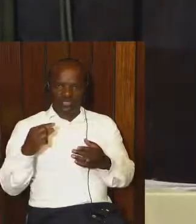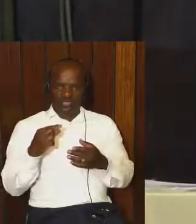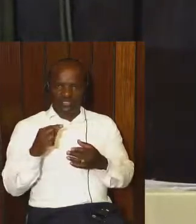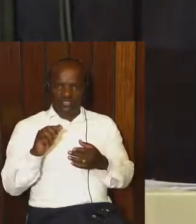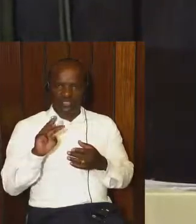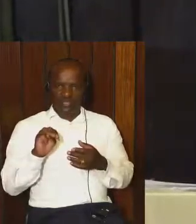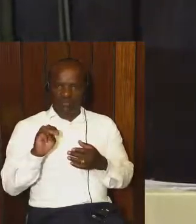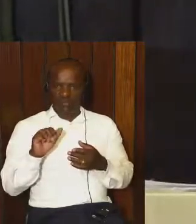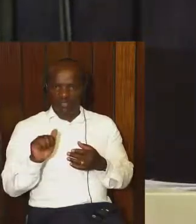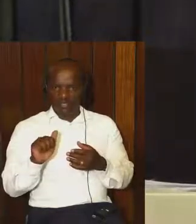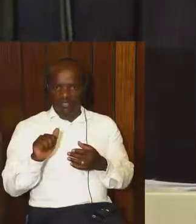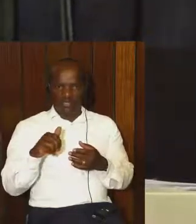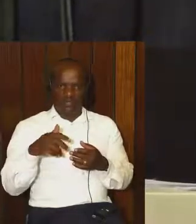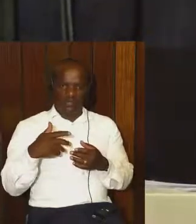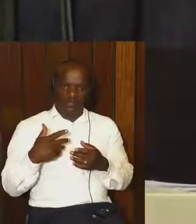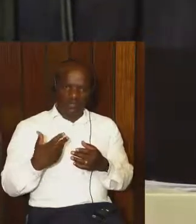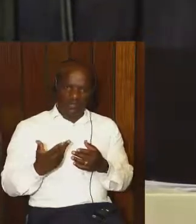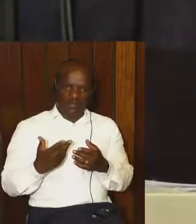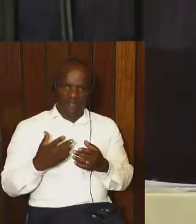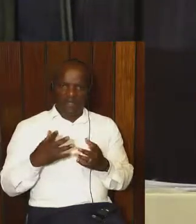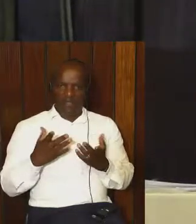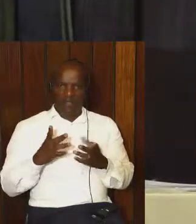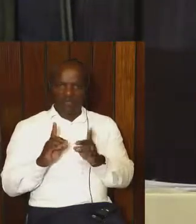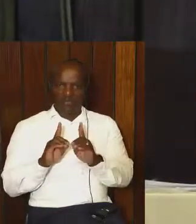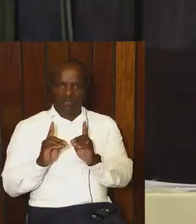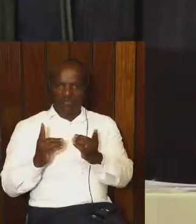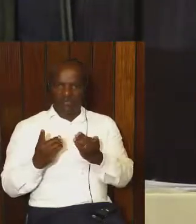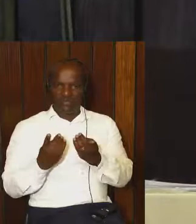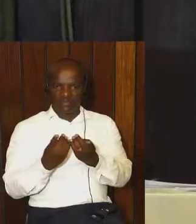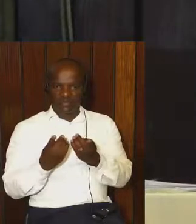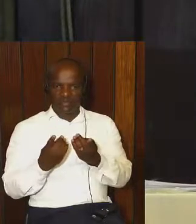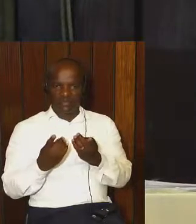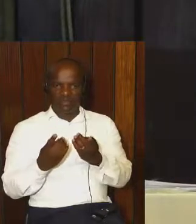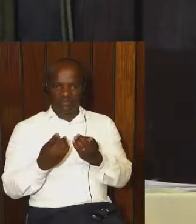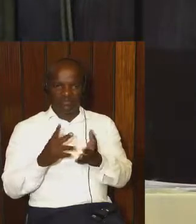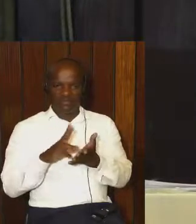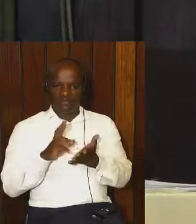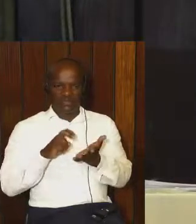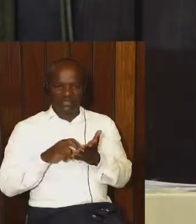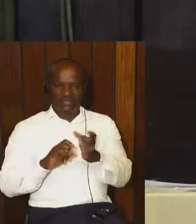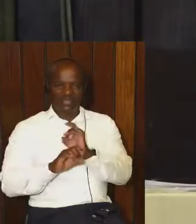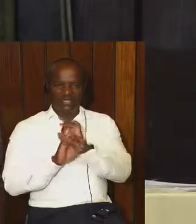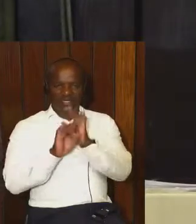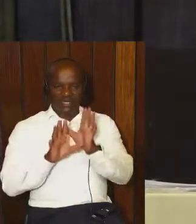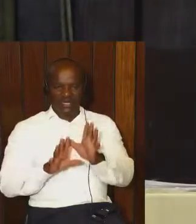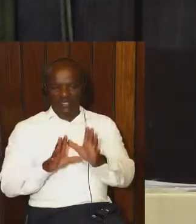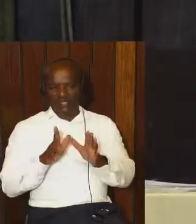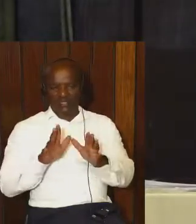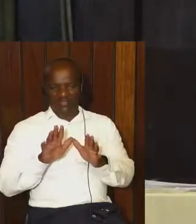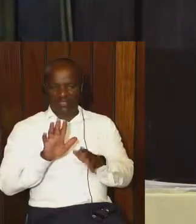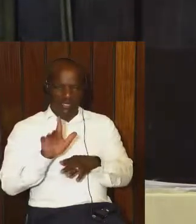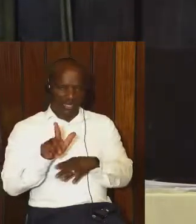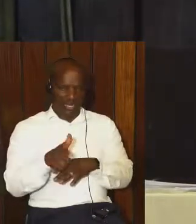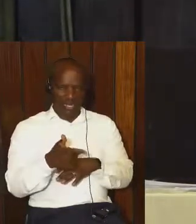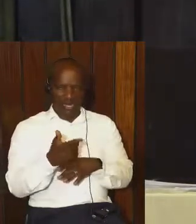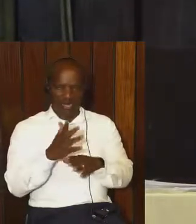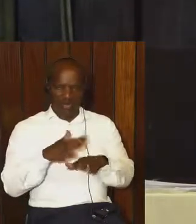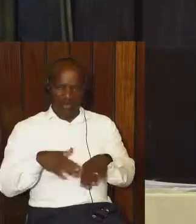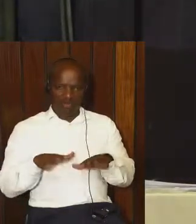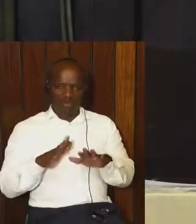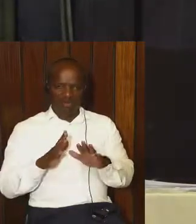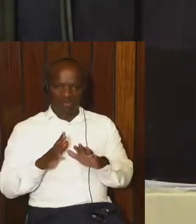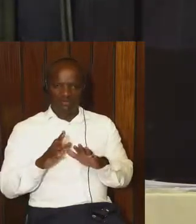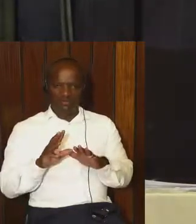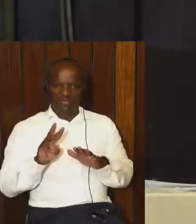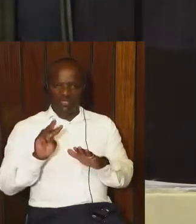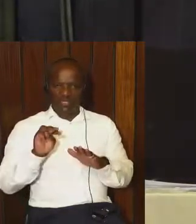it a fact? Or you are still going to do it as a department? So that there is clarity around that. Because what we have been told from what the MEC